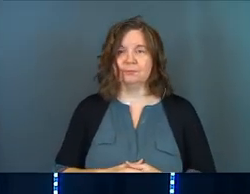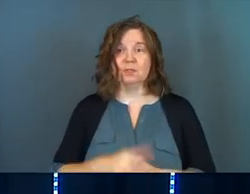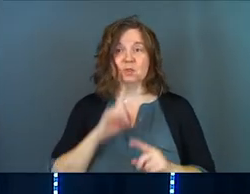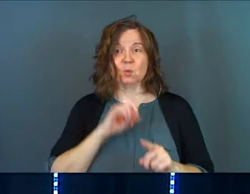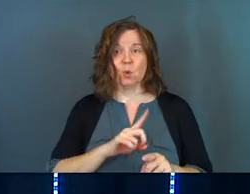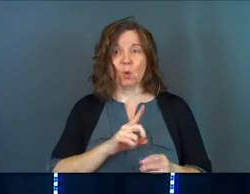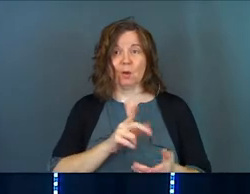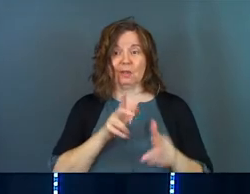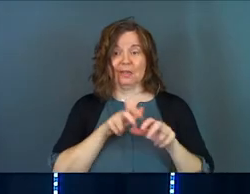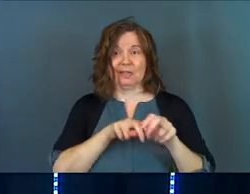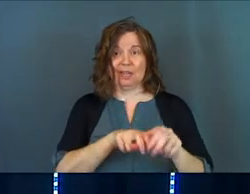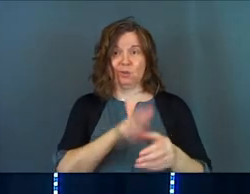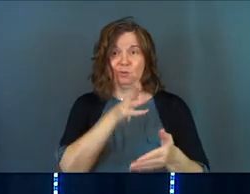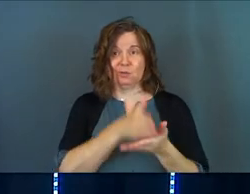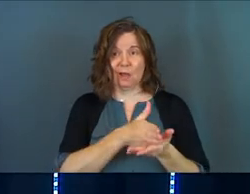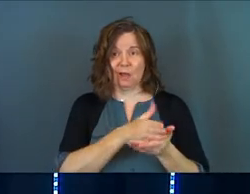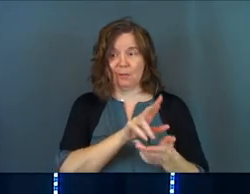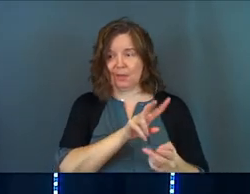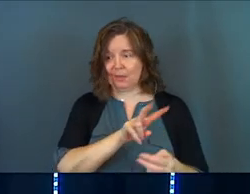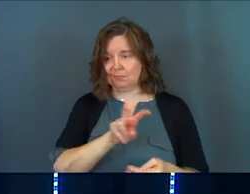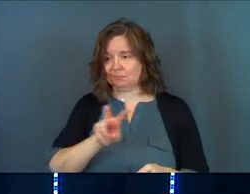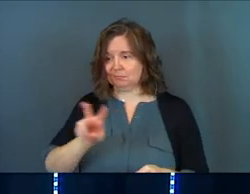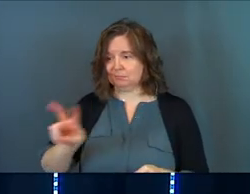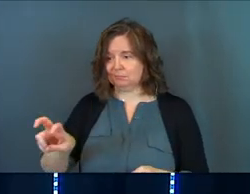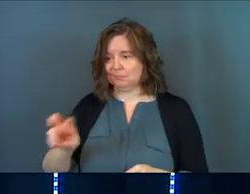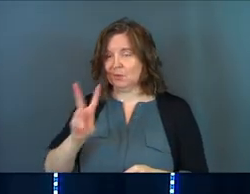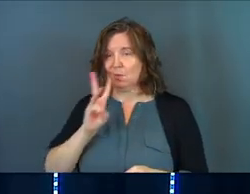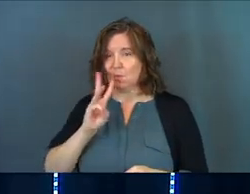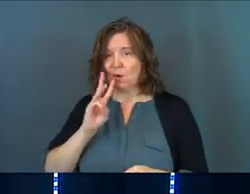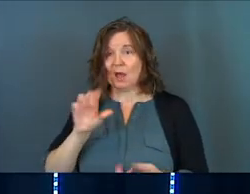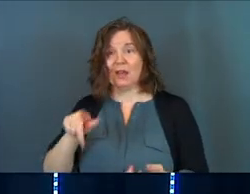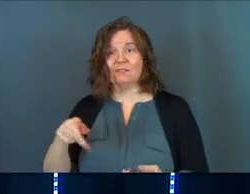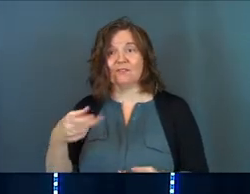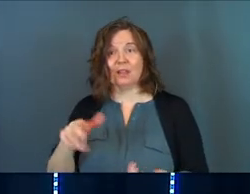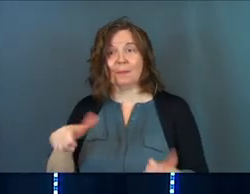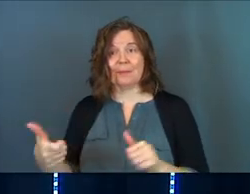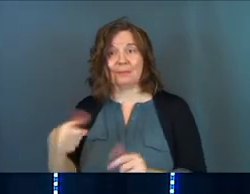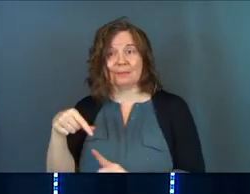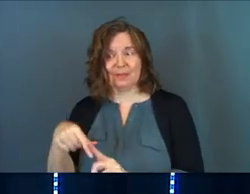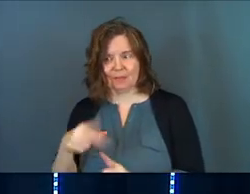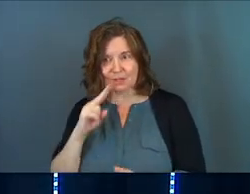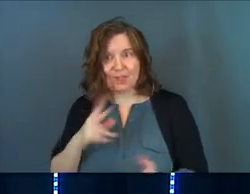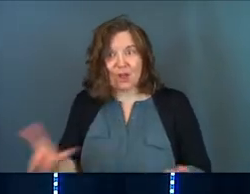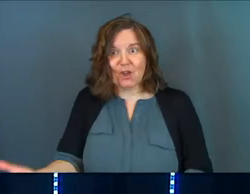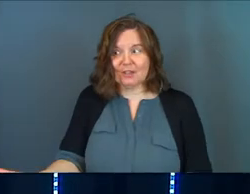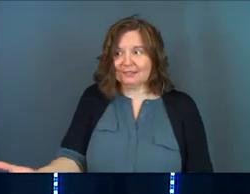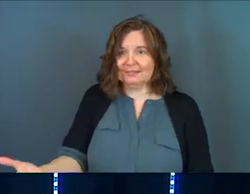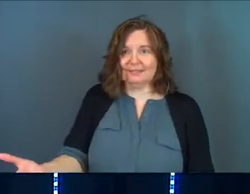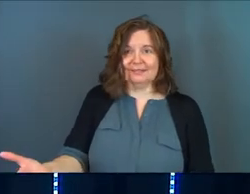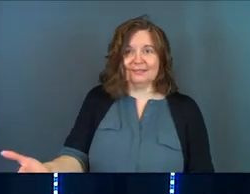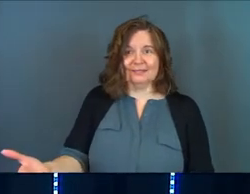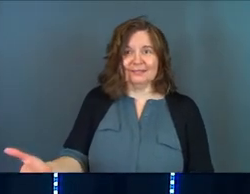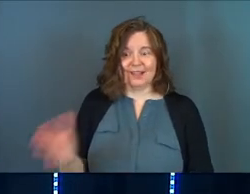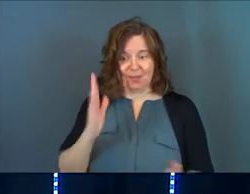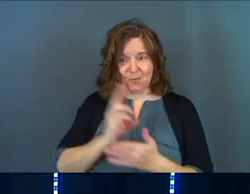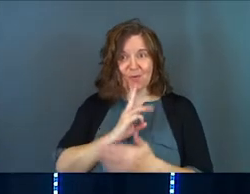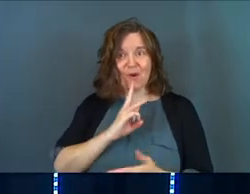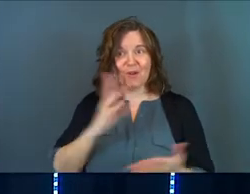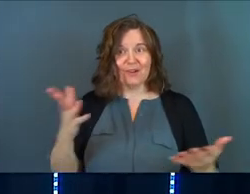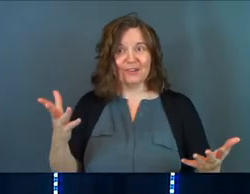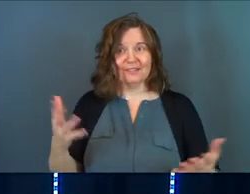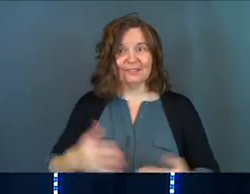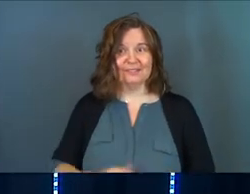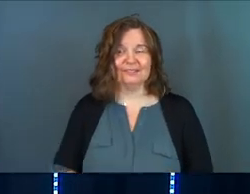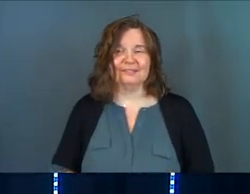He ordered the carriage to stop, and they went down into the water, and Philip baptized him. You know, look, there's some